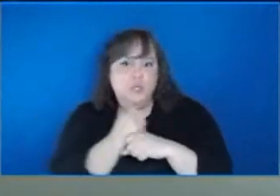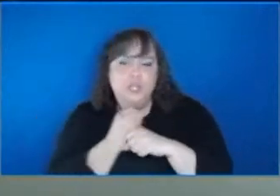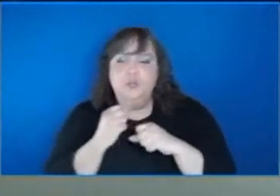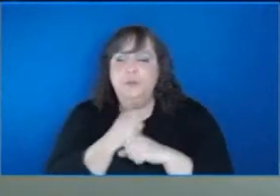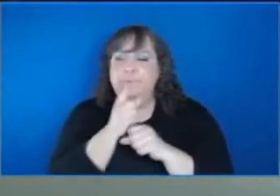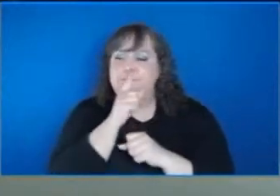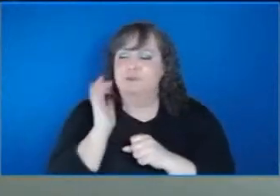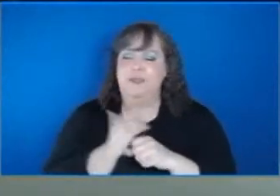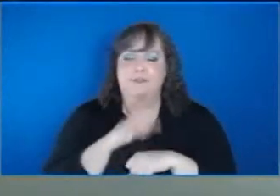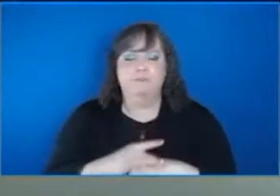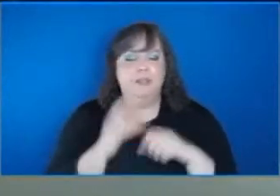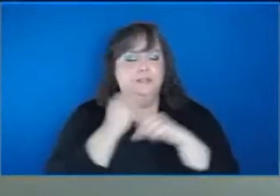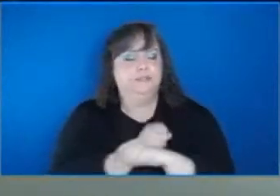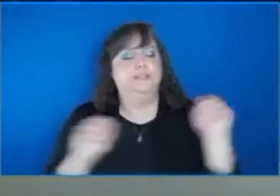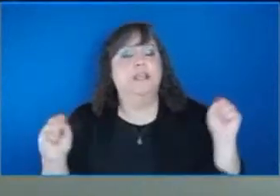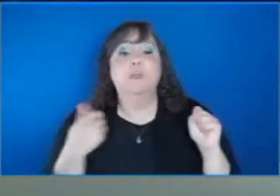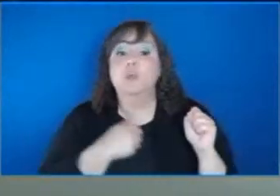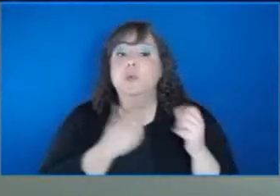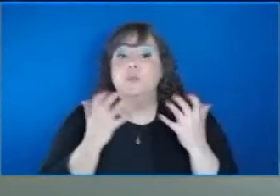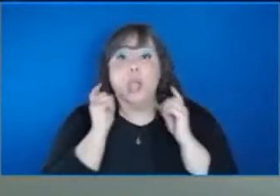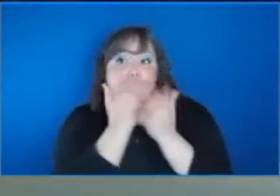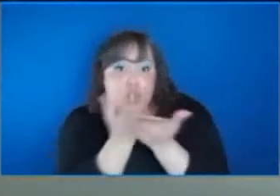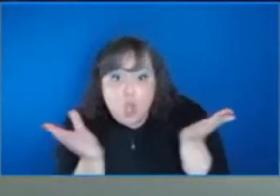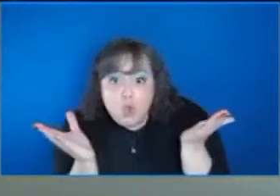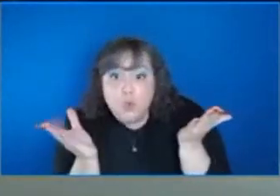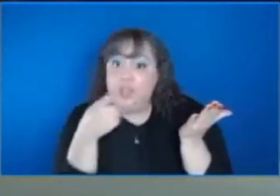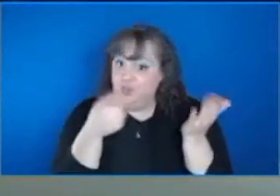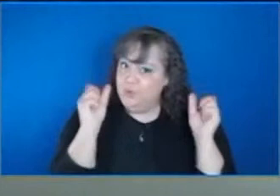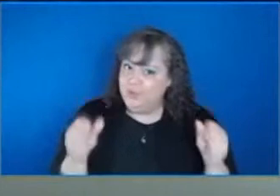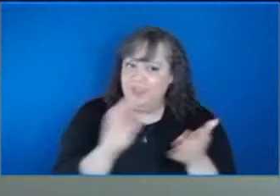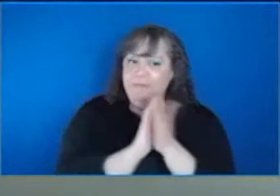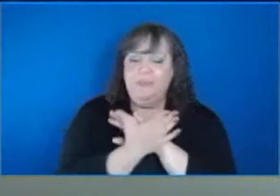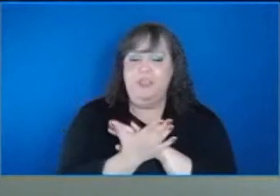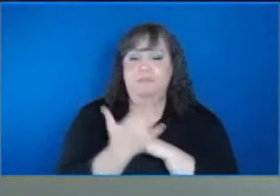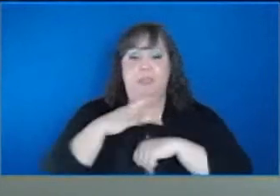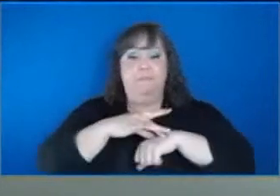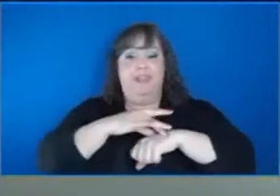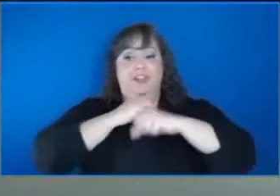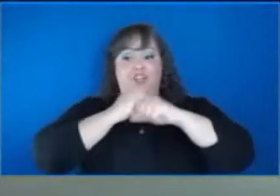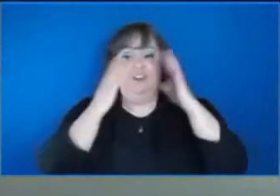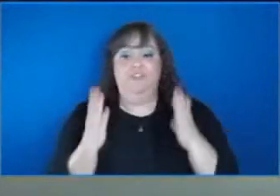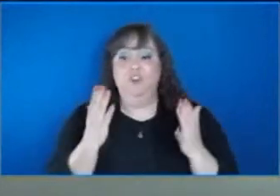you. That's right, you can become a planetary defender today by visiting